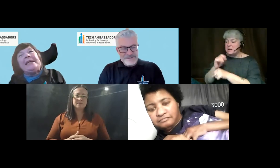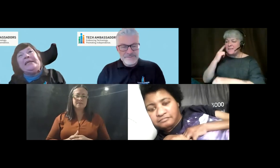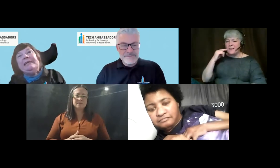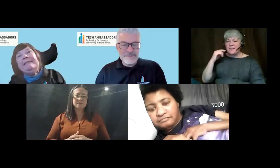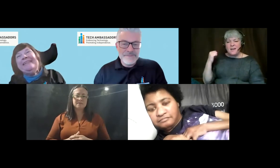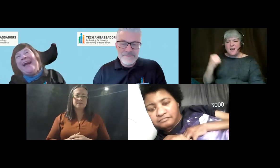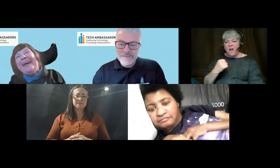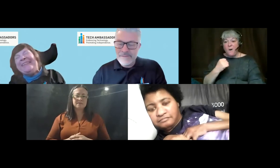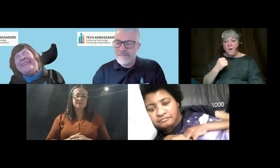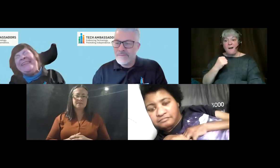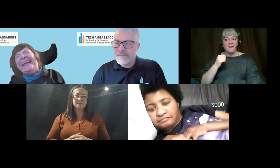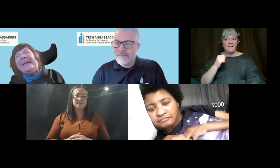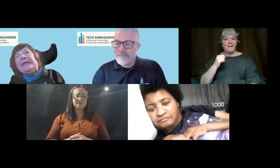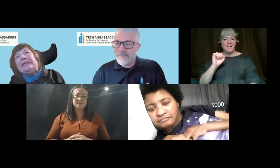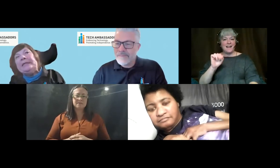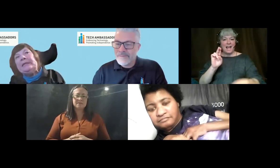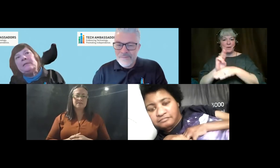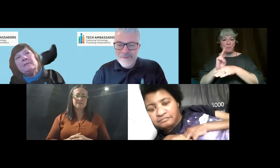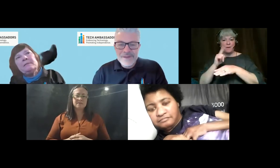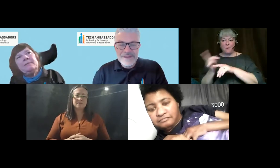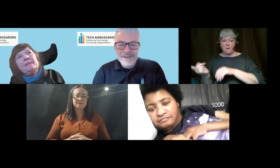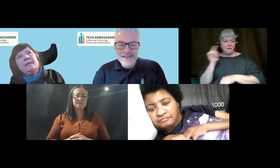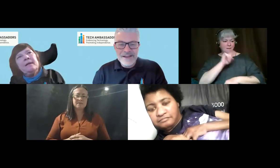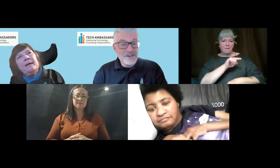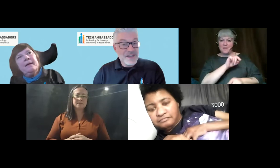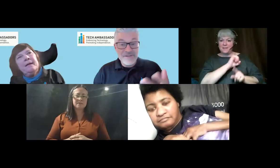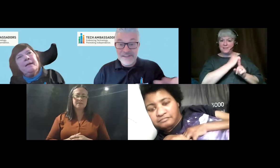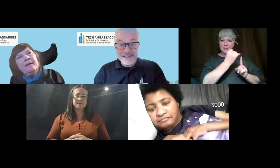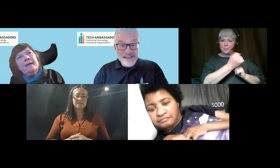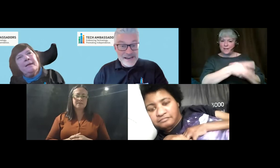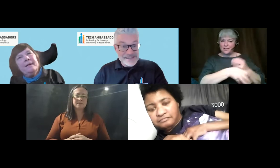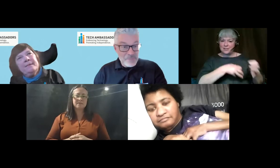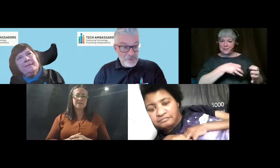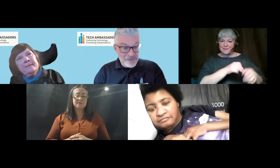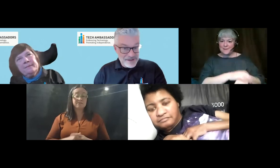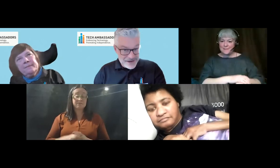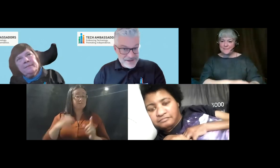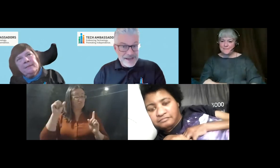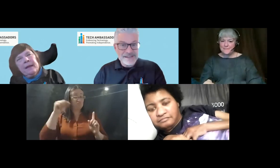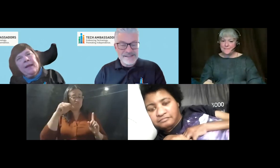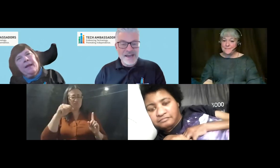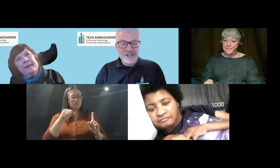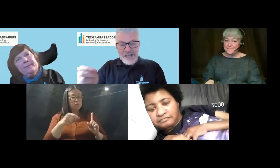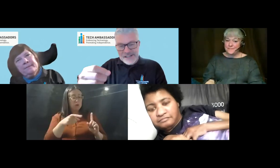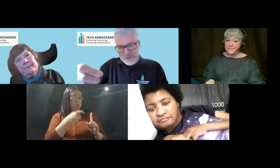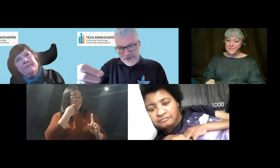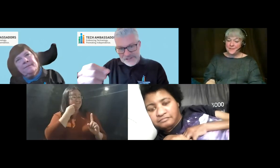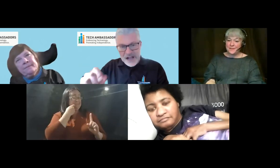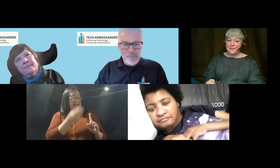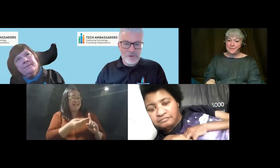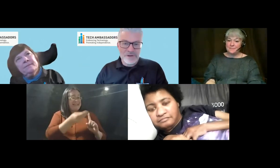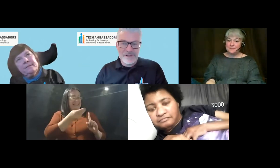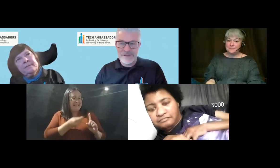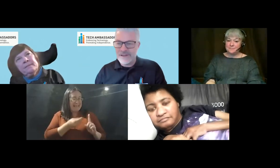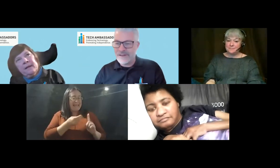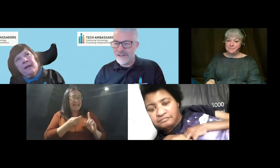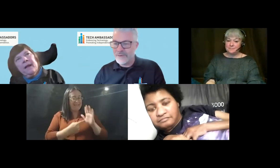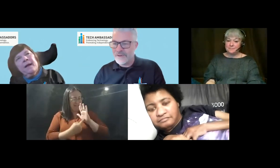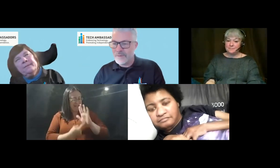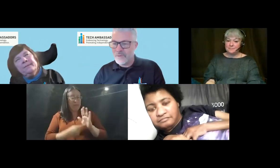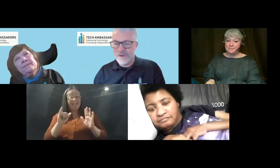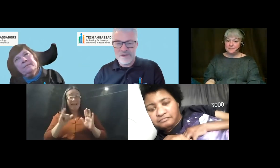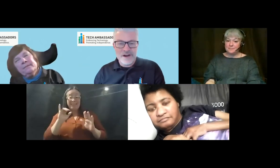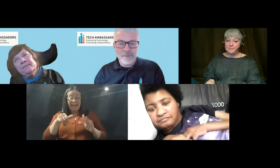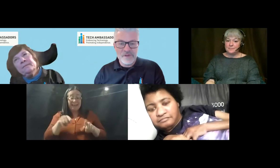I can use that for this. You gave us an example of that, right? Like Yeah. signing checks with your sock puller that